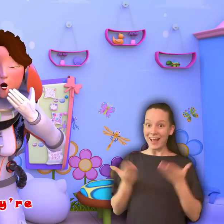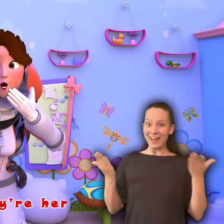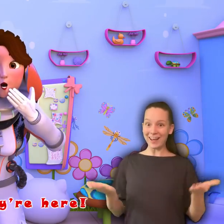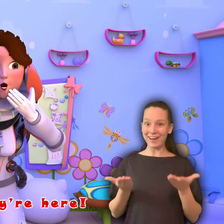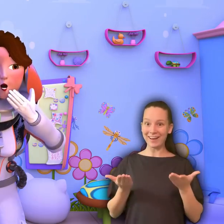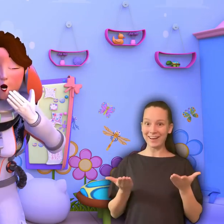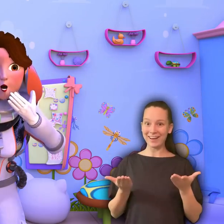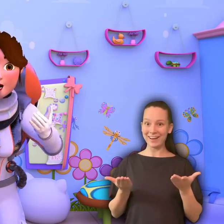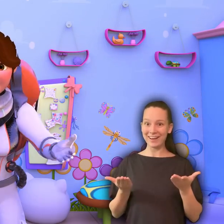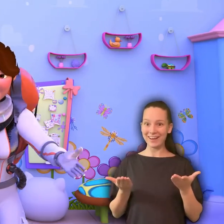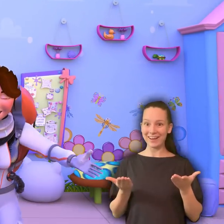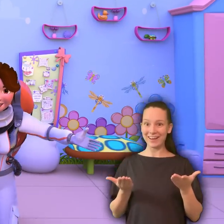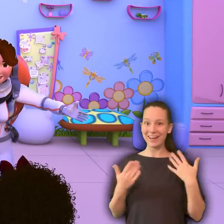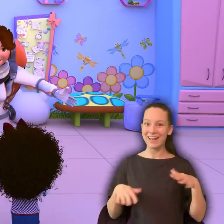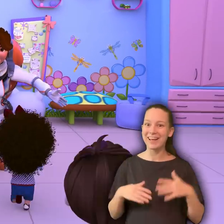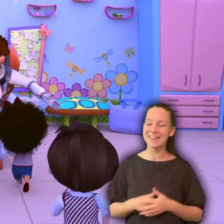they're here